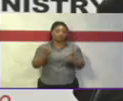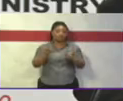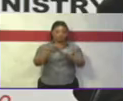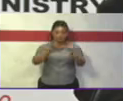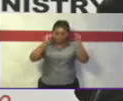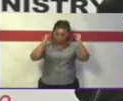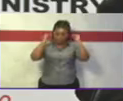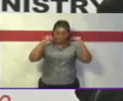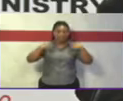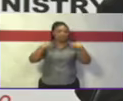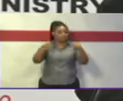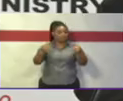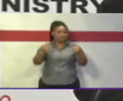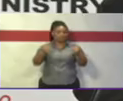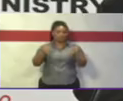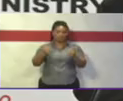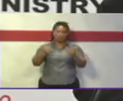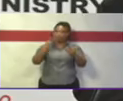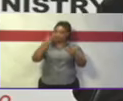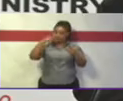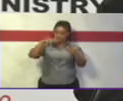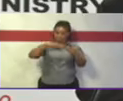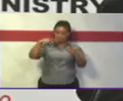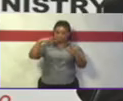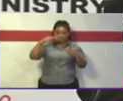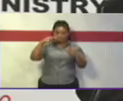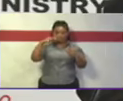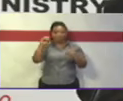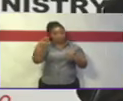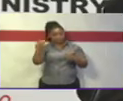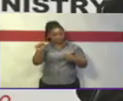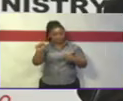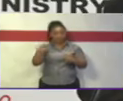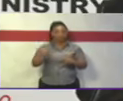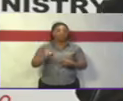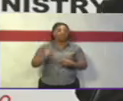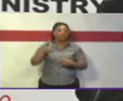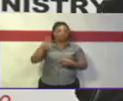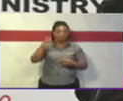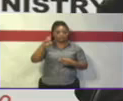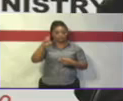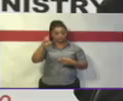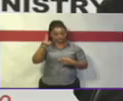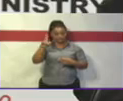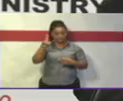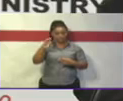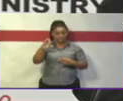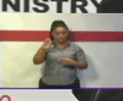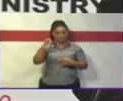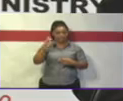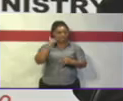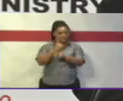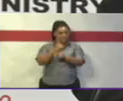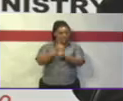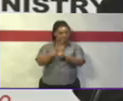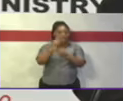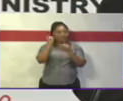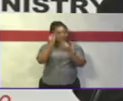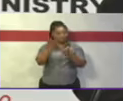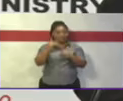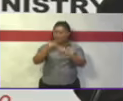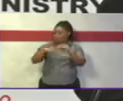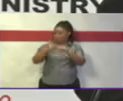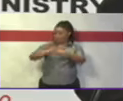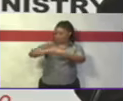PAHO, WHO, and CDC for accurate and up-to-date information. We ask that you